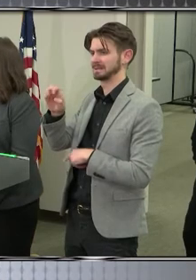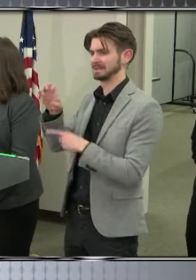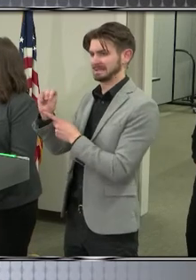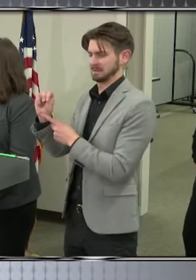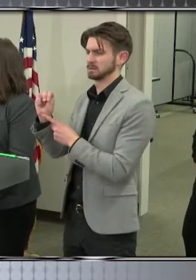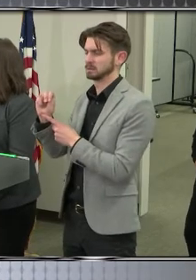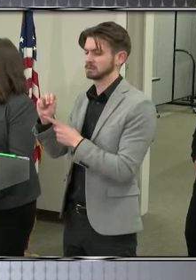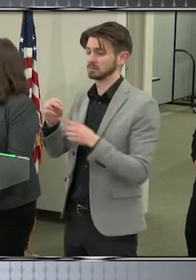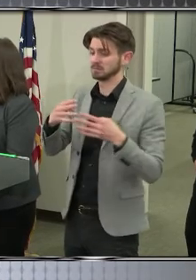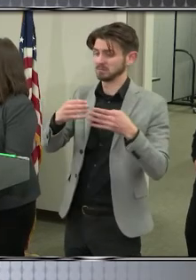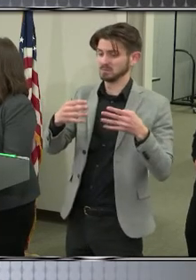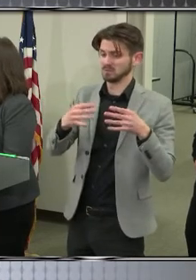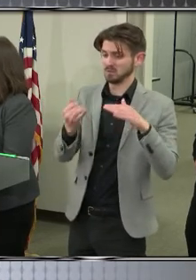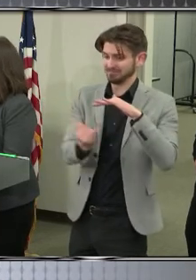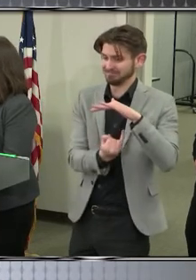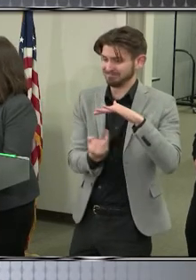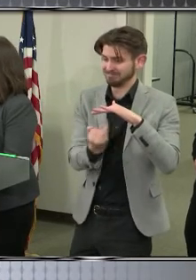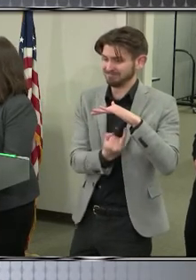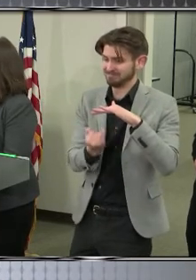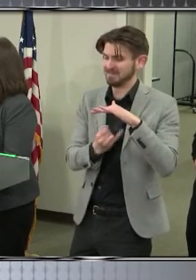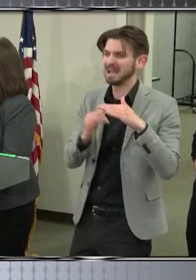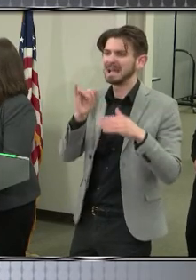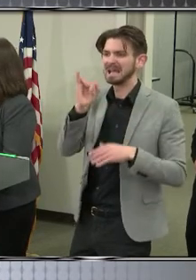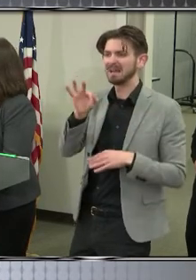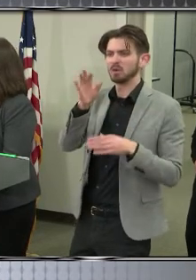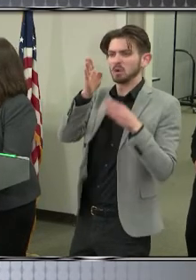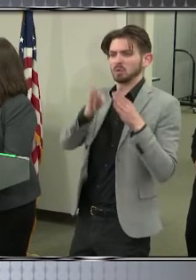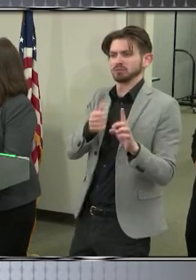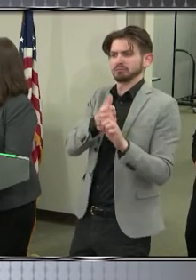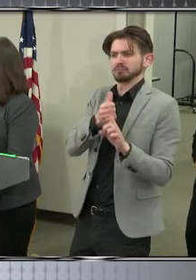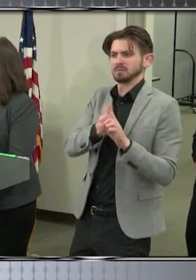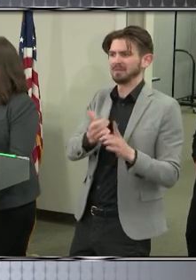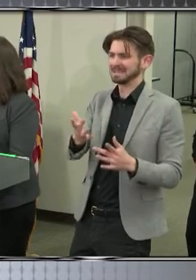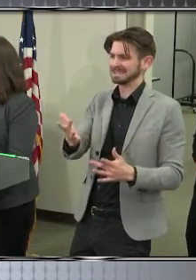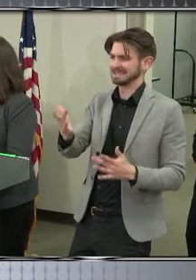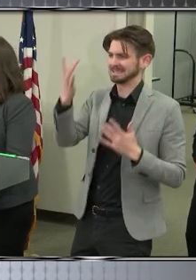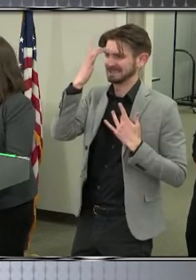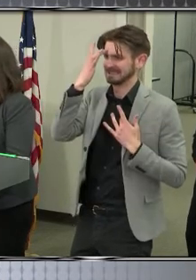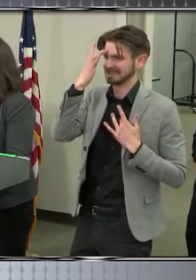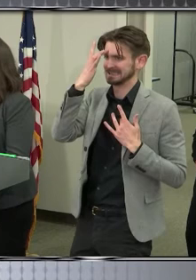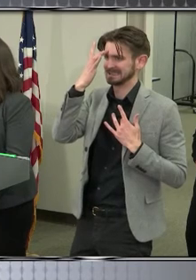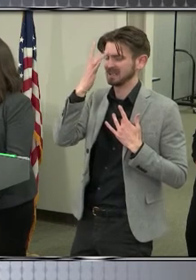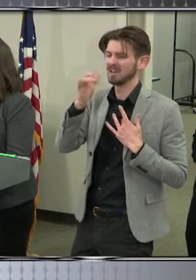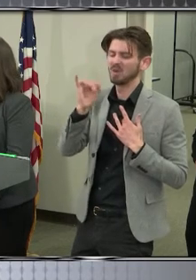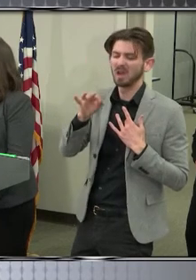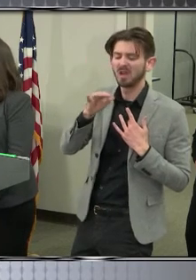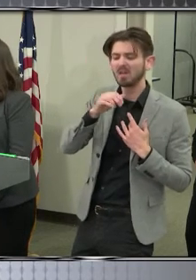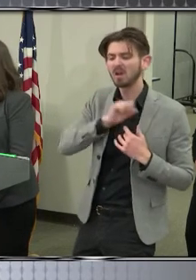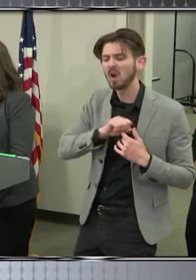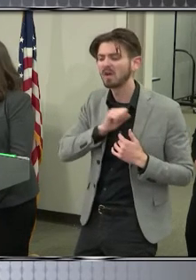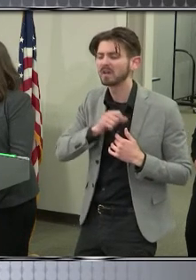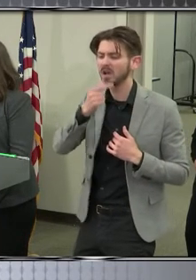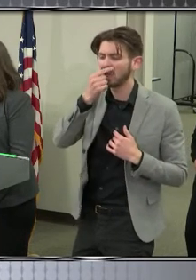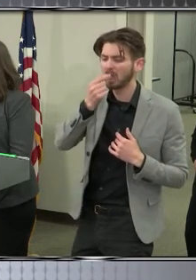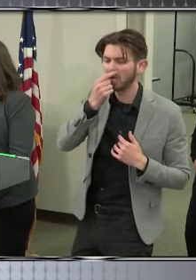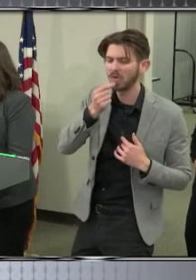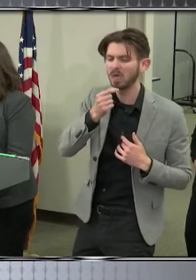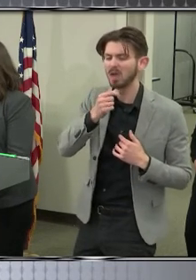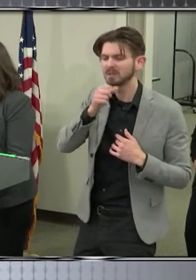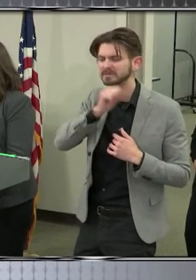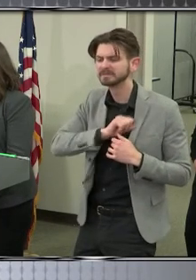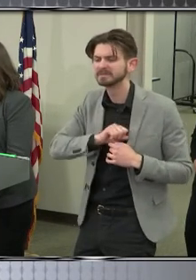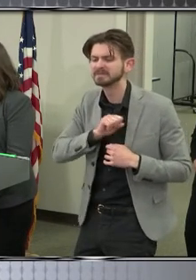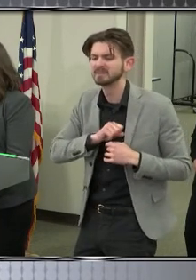is in reference to somebody who is ill, and because of their symptoms, we are asking them to stay home. Quarantine is